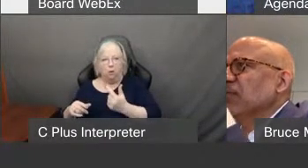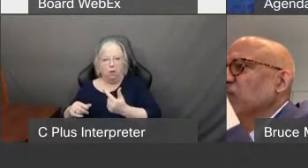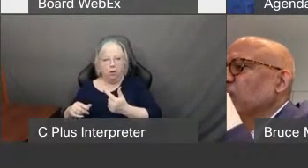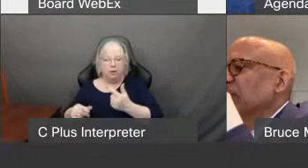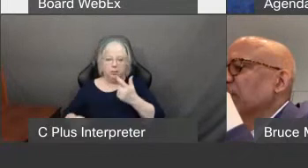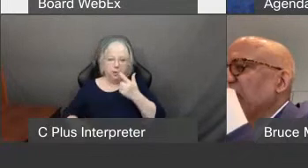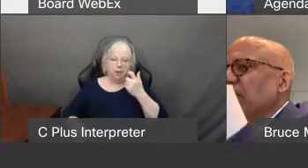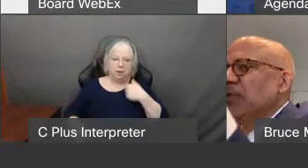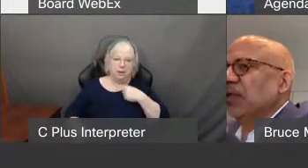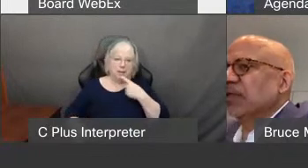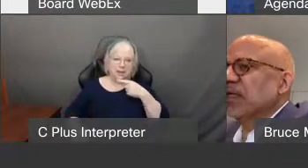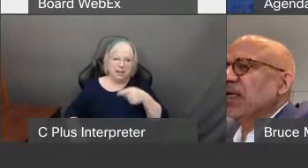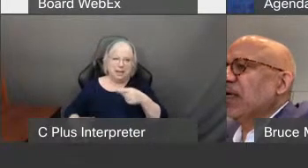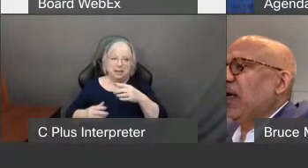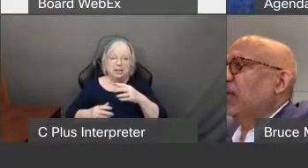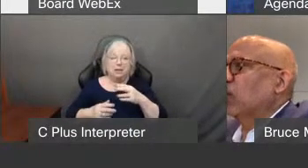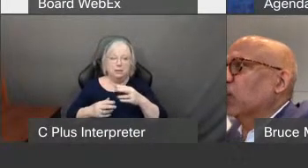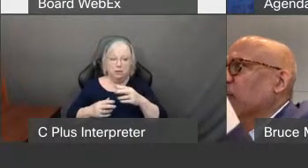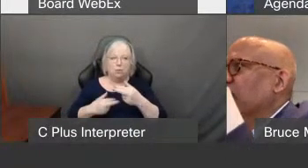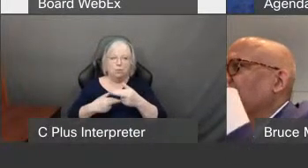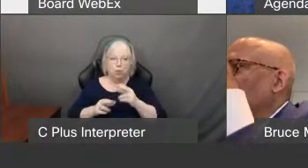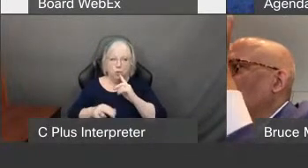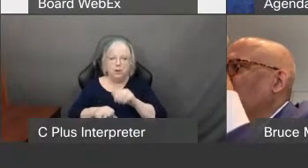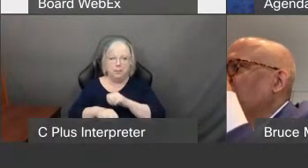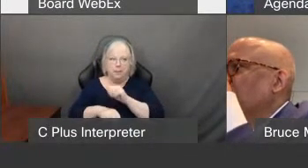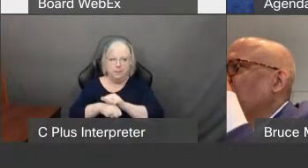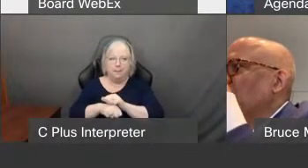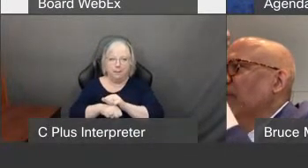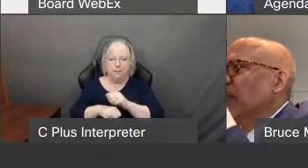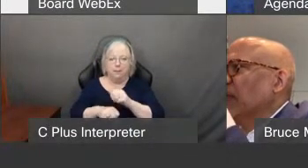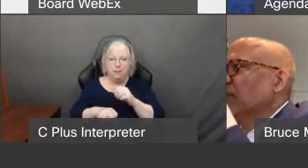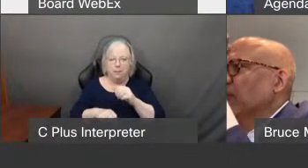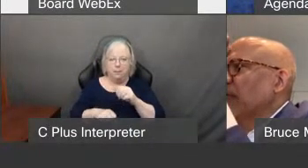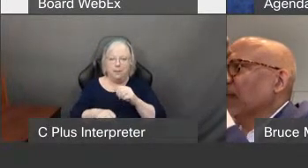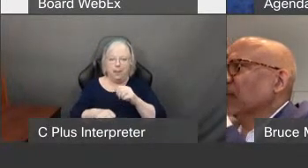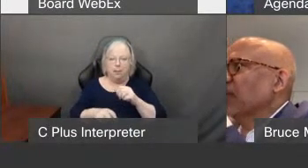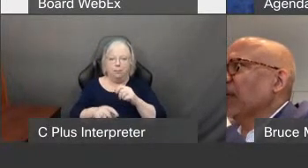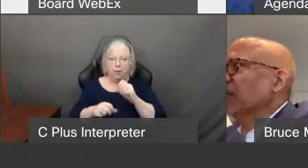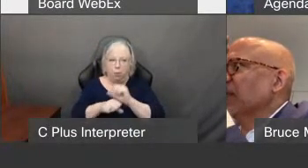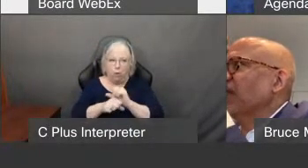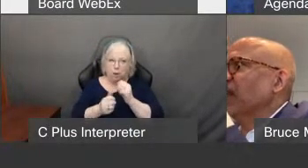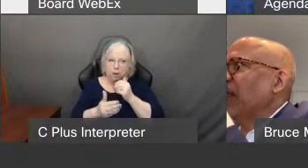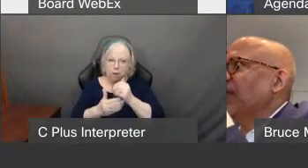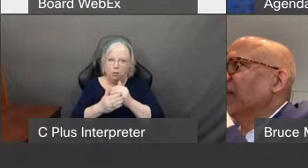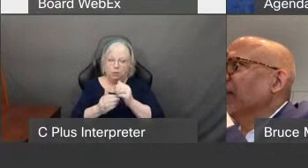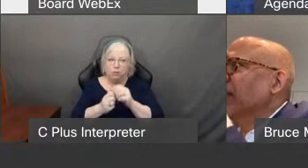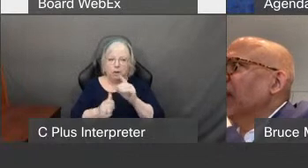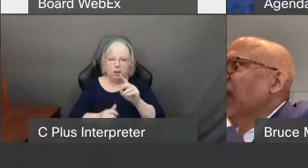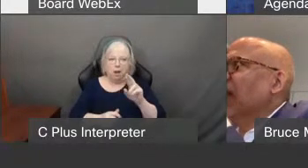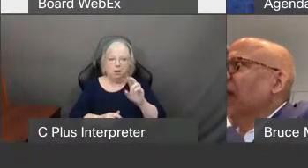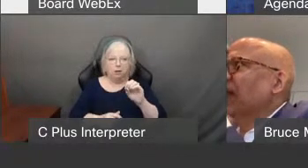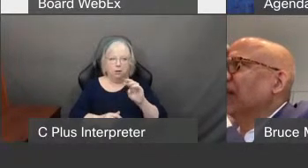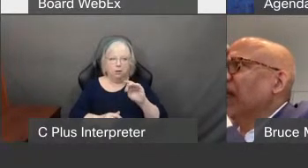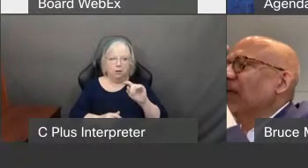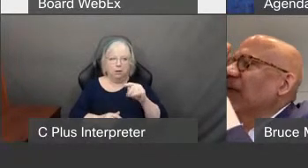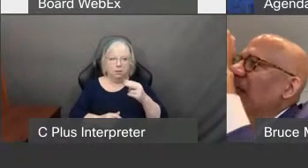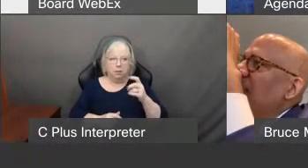this room is being booked. We're working very closely with Dr. Smothers at Philander,